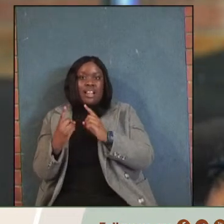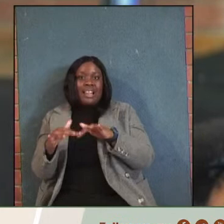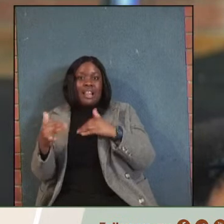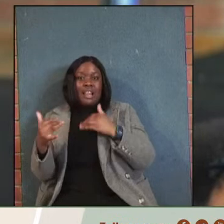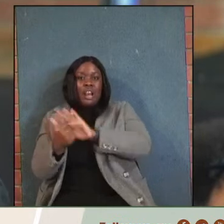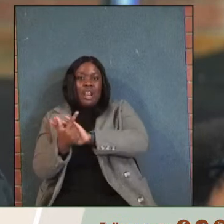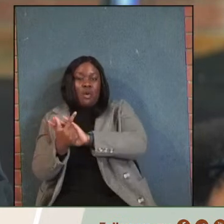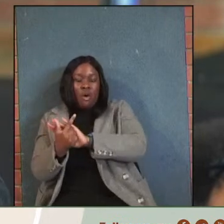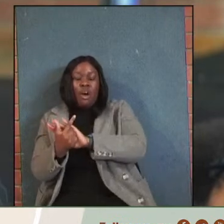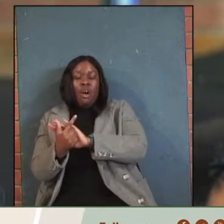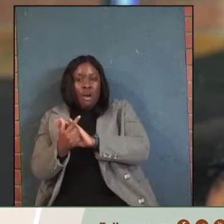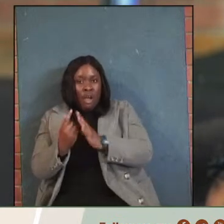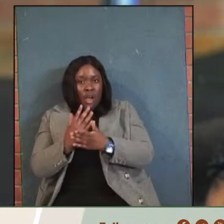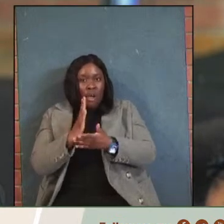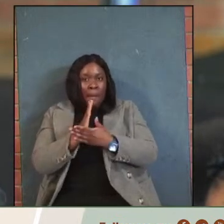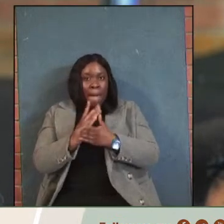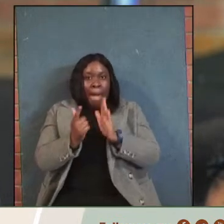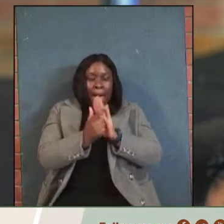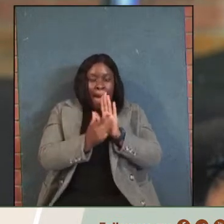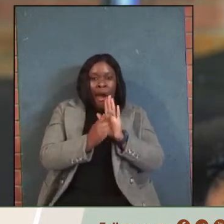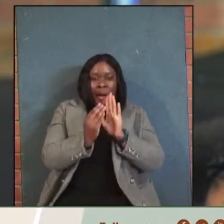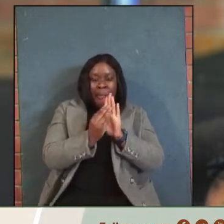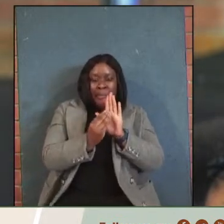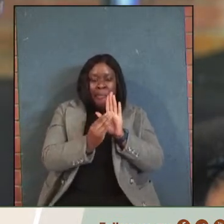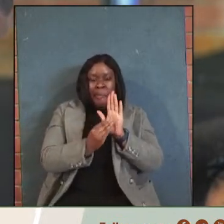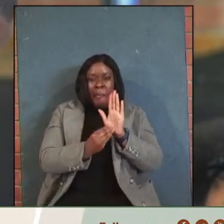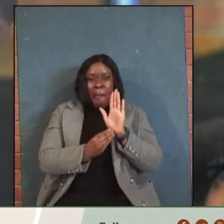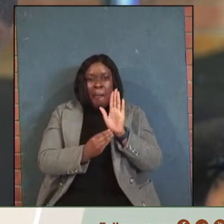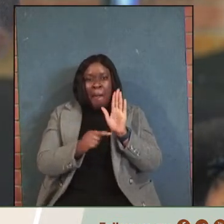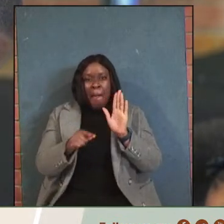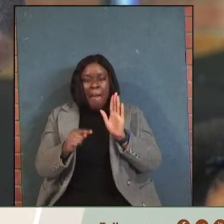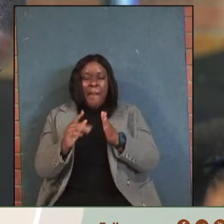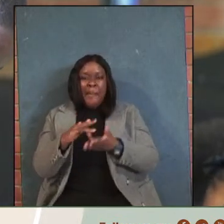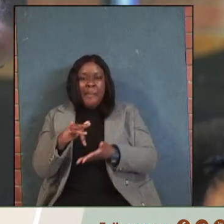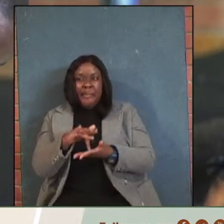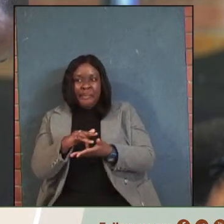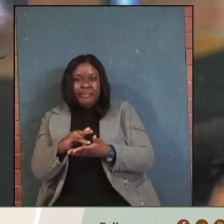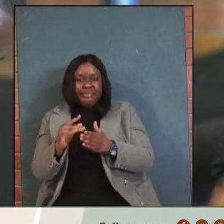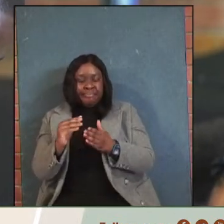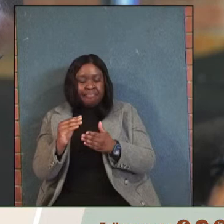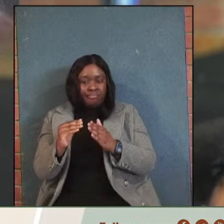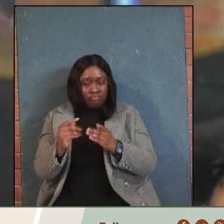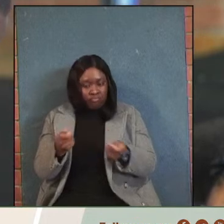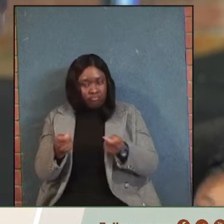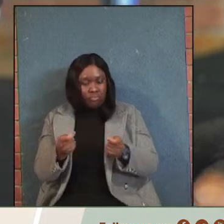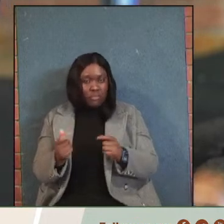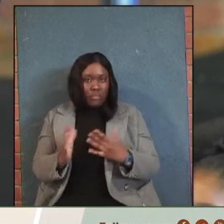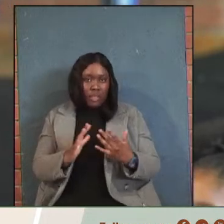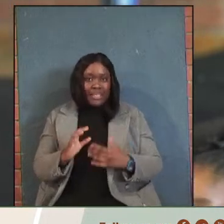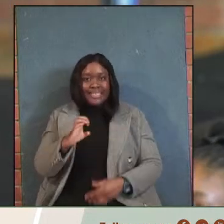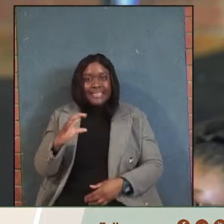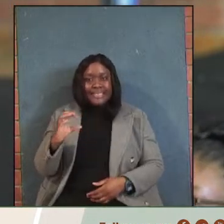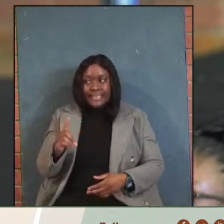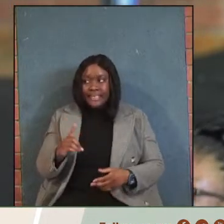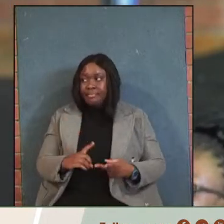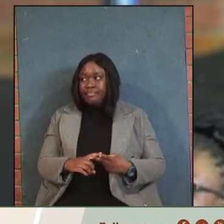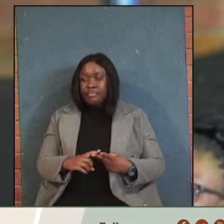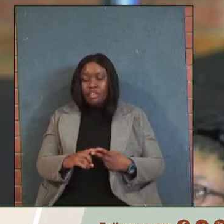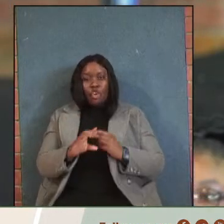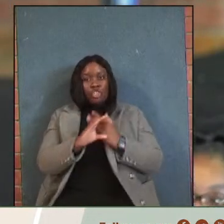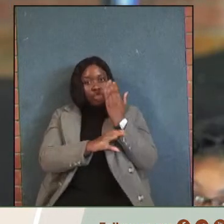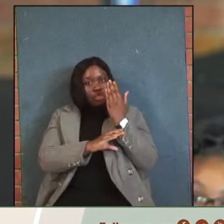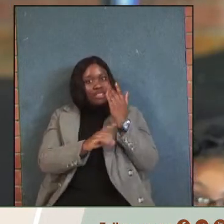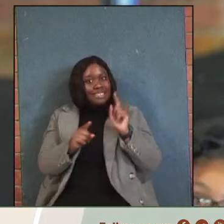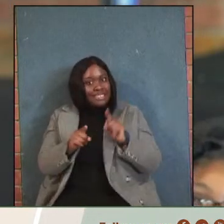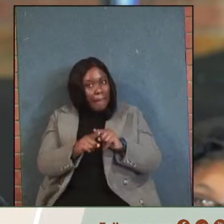that will properly guide the aftercare centers and how they should be formalized properly. The ECD policies and the constitution might even demand